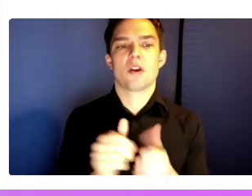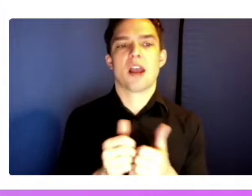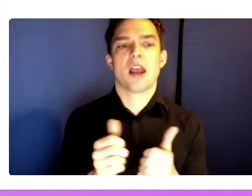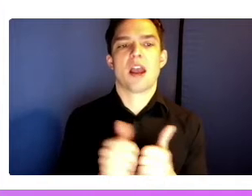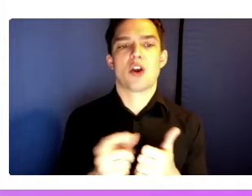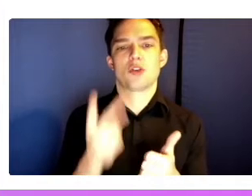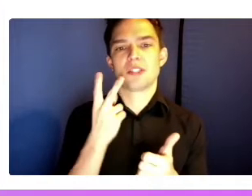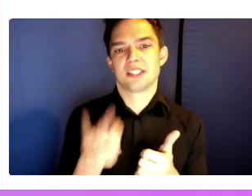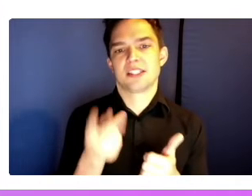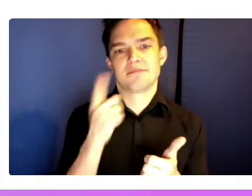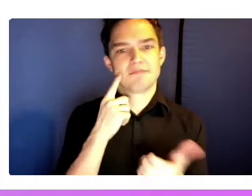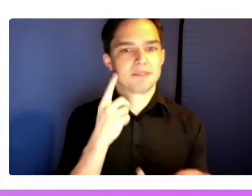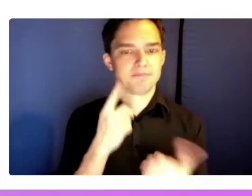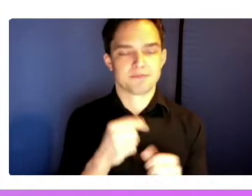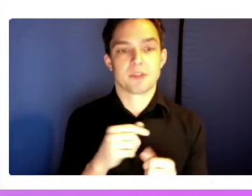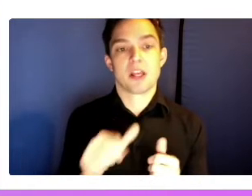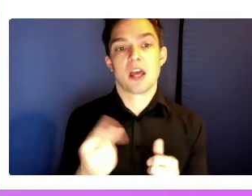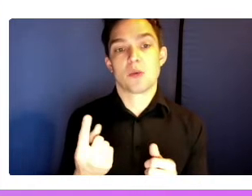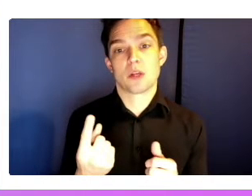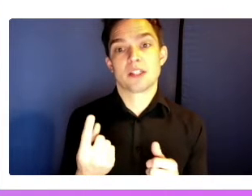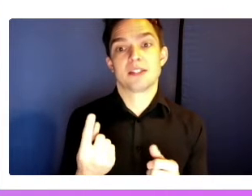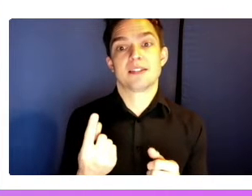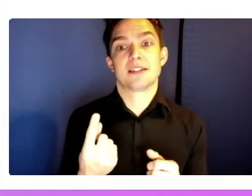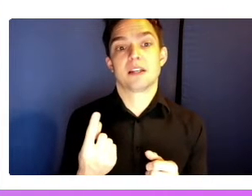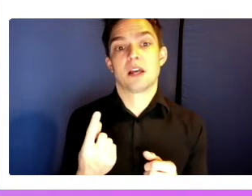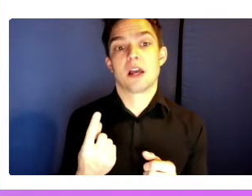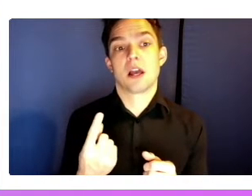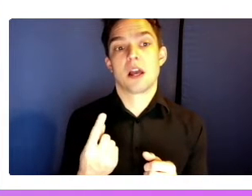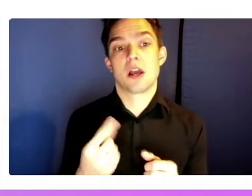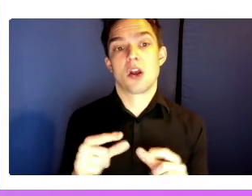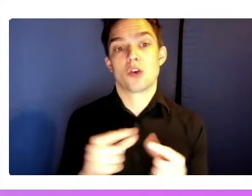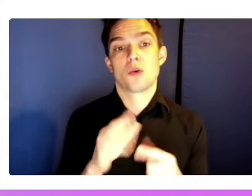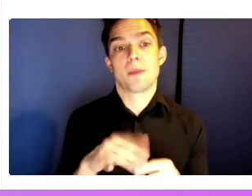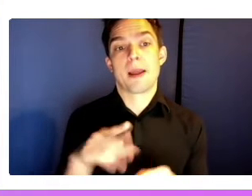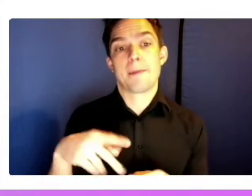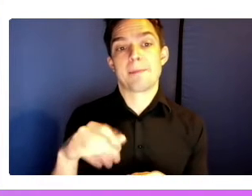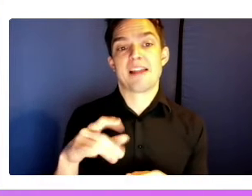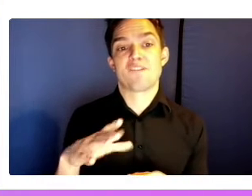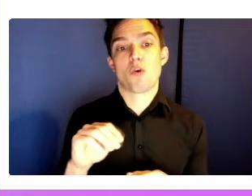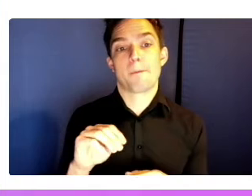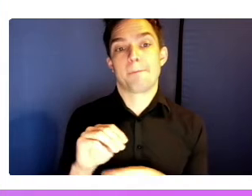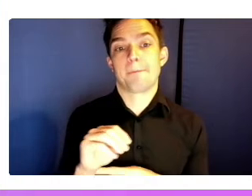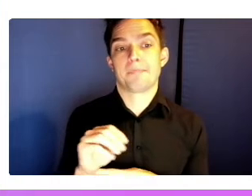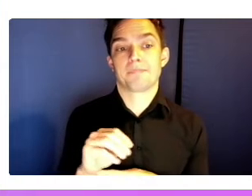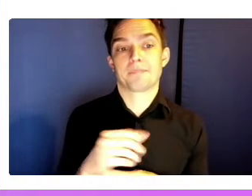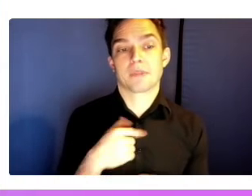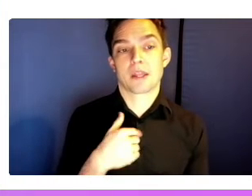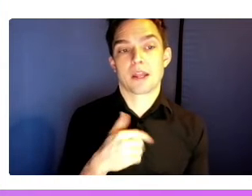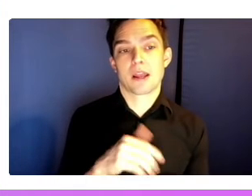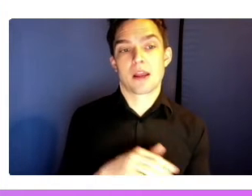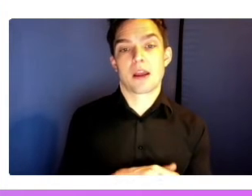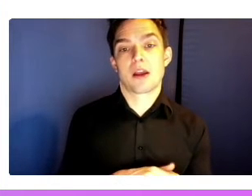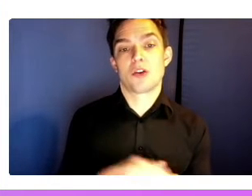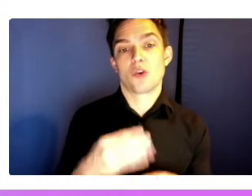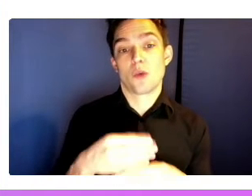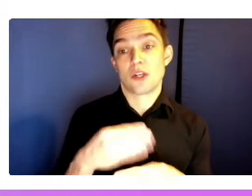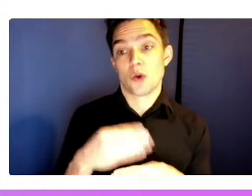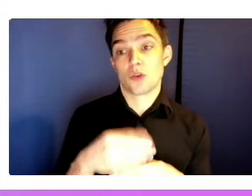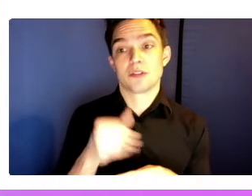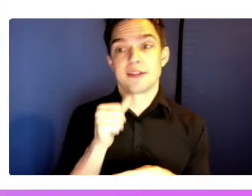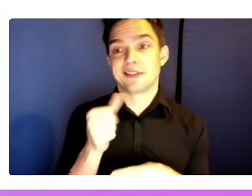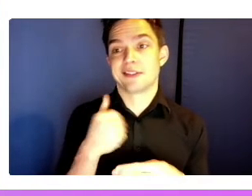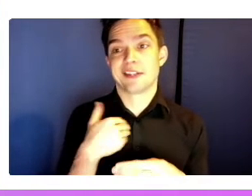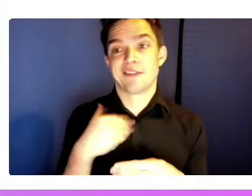fit. Another one we can do is group by platform. Like I was on Windows, so I didn't even